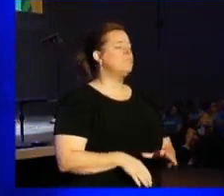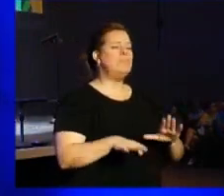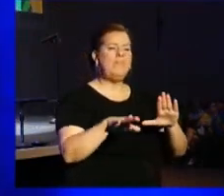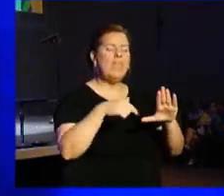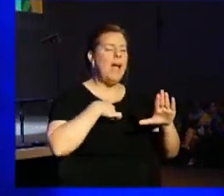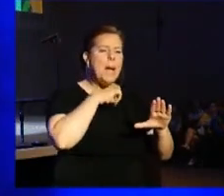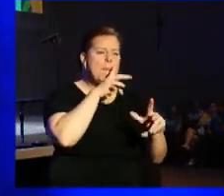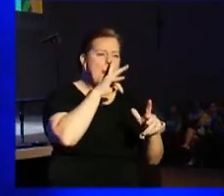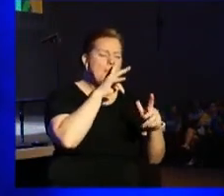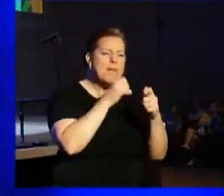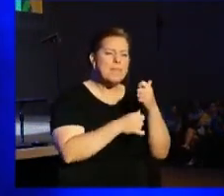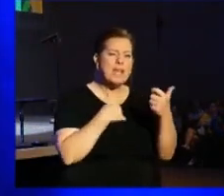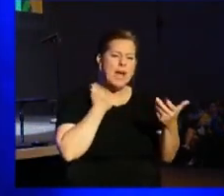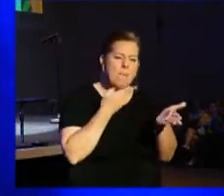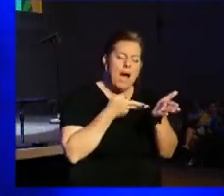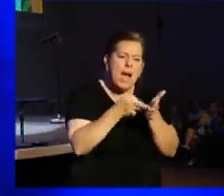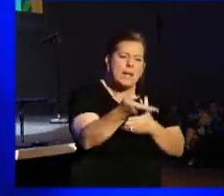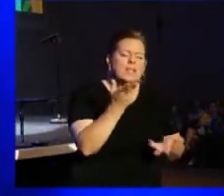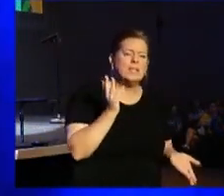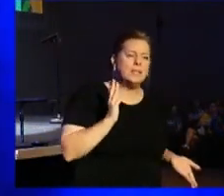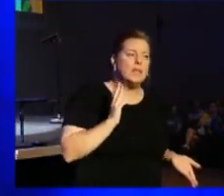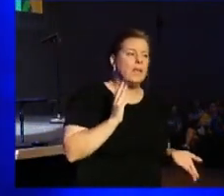being mean, I'm just being honest.